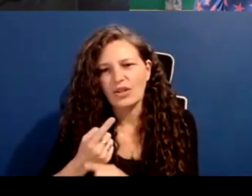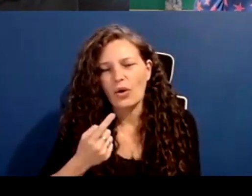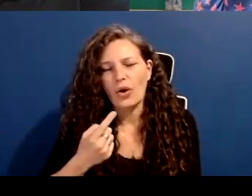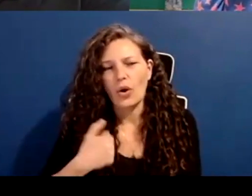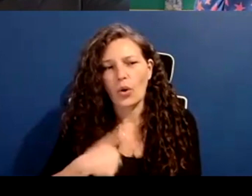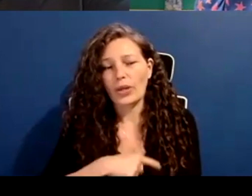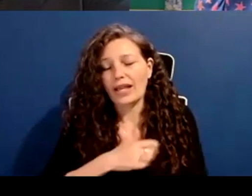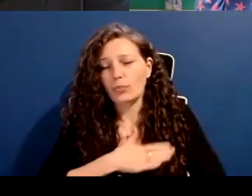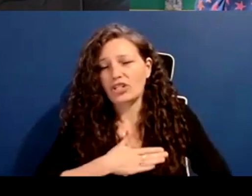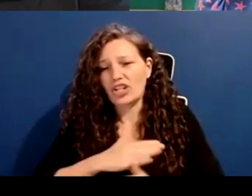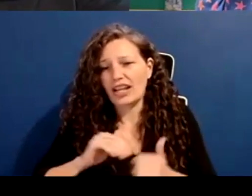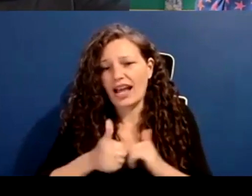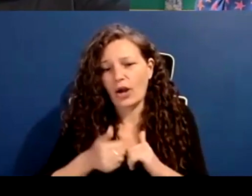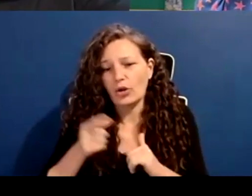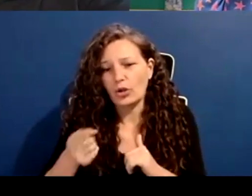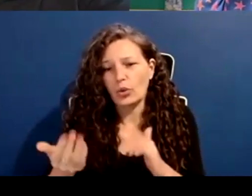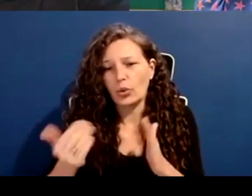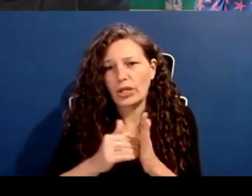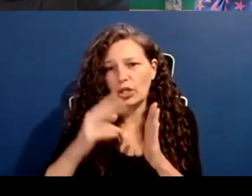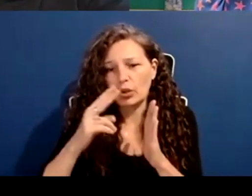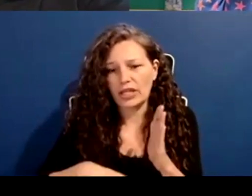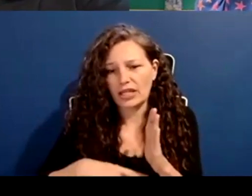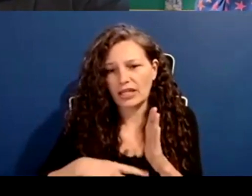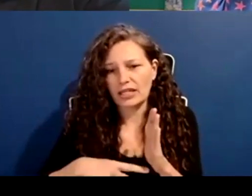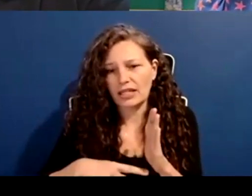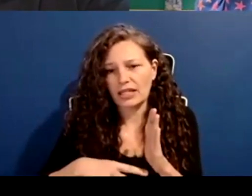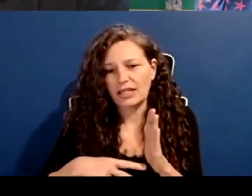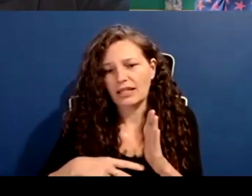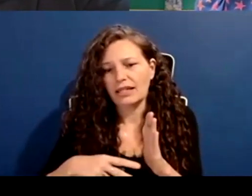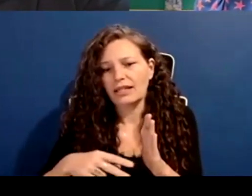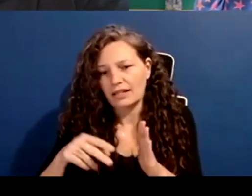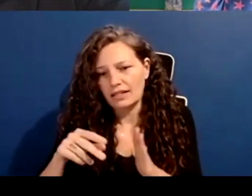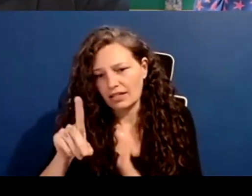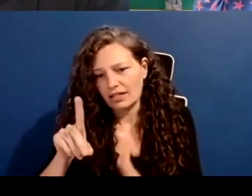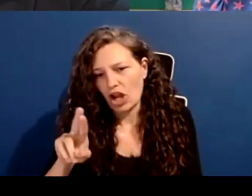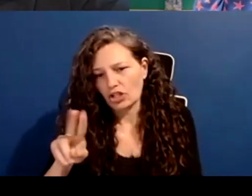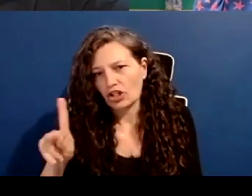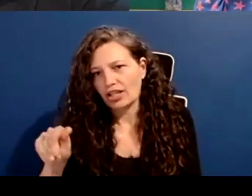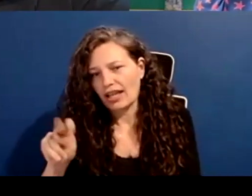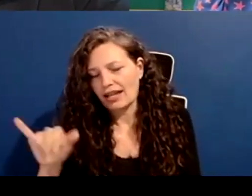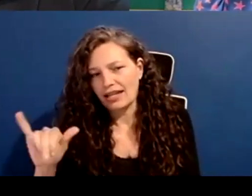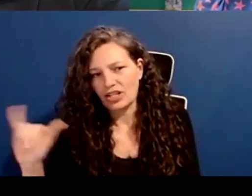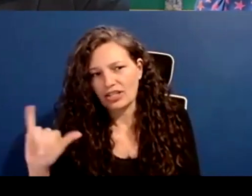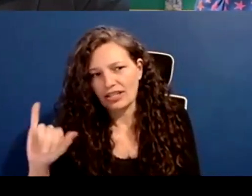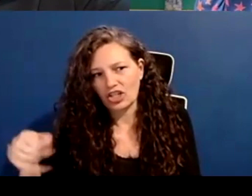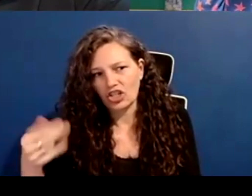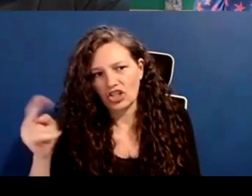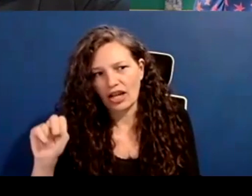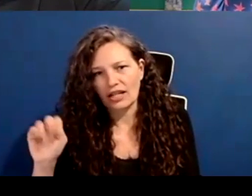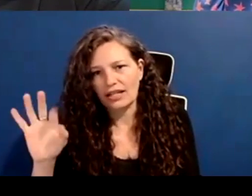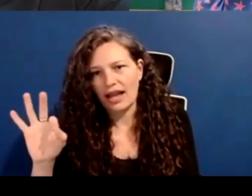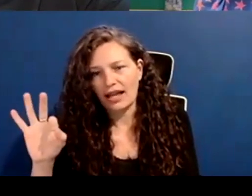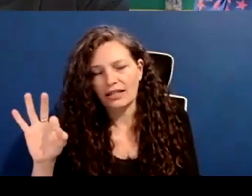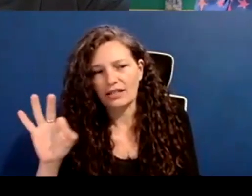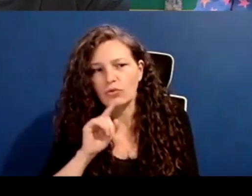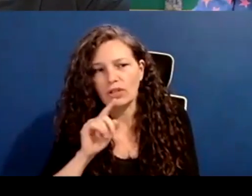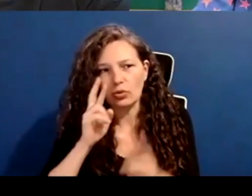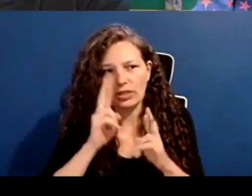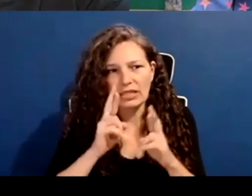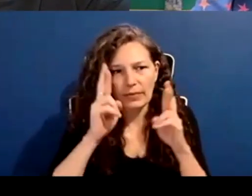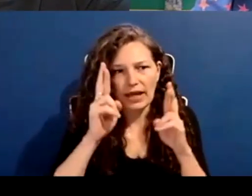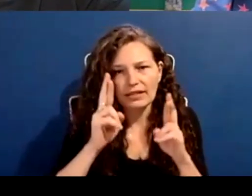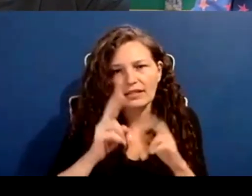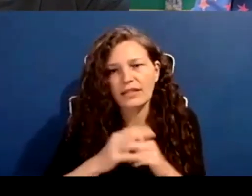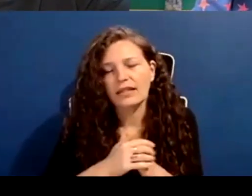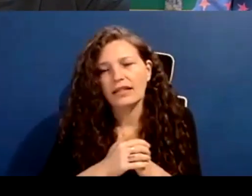in the New Testament, like John 9, to respect the agency and the personhood of disabled characters. Can you talk